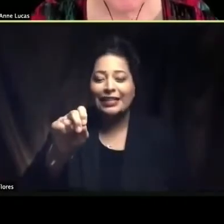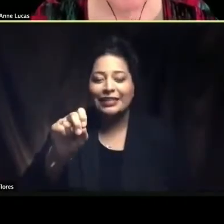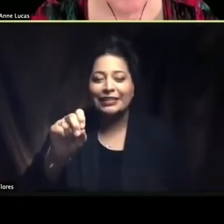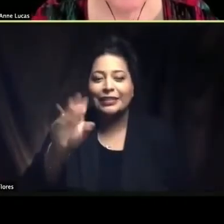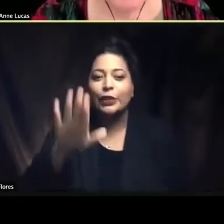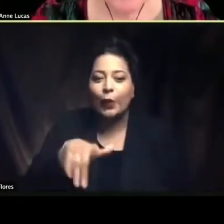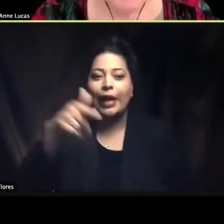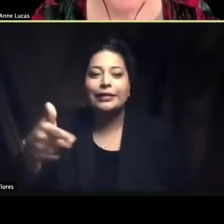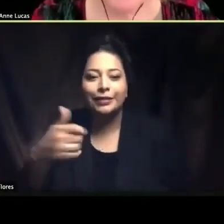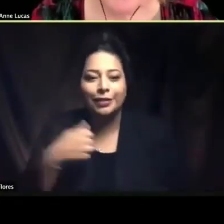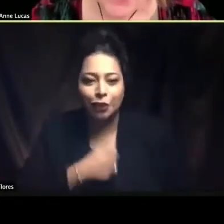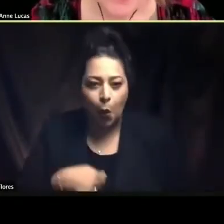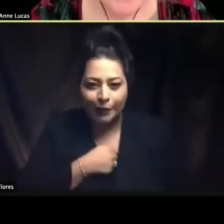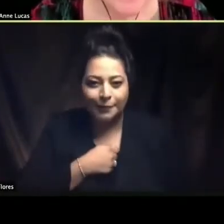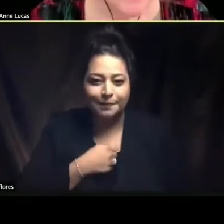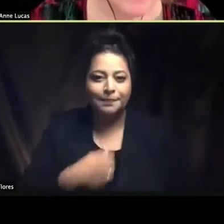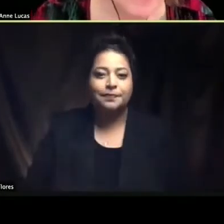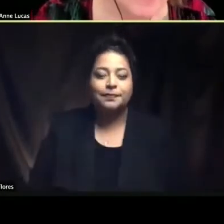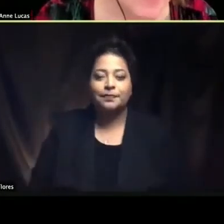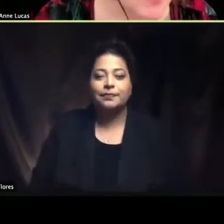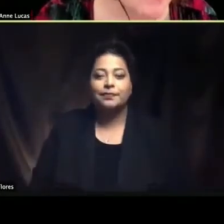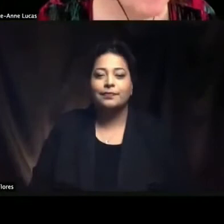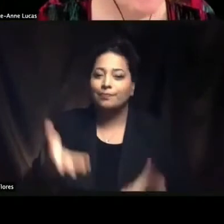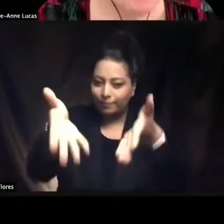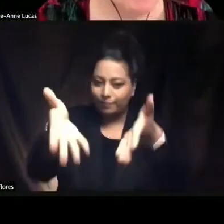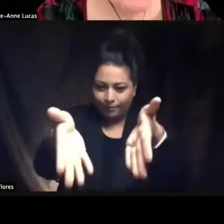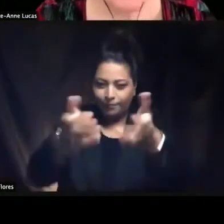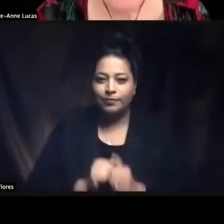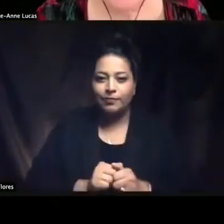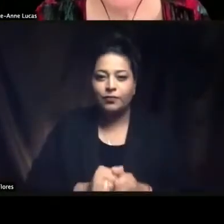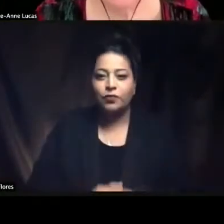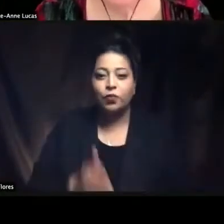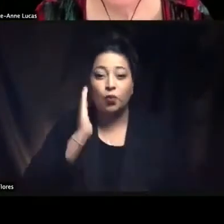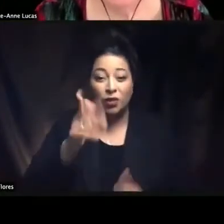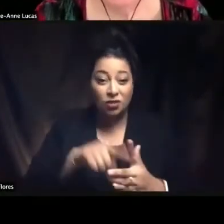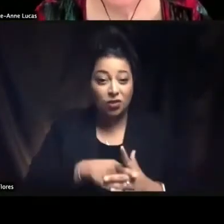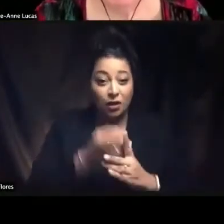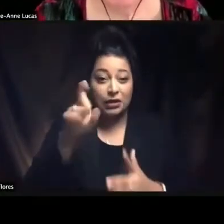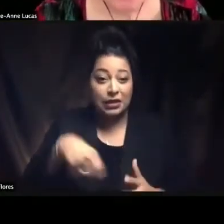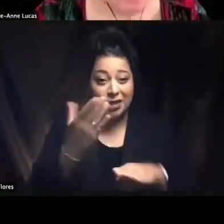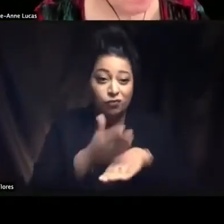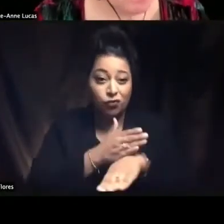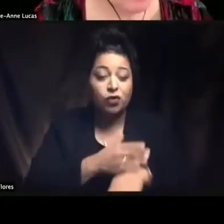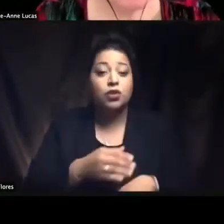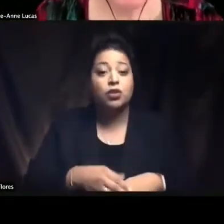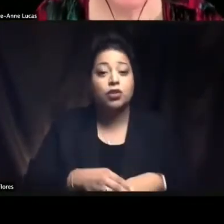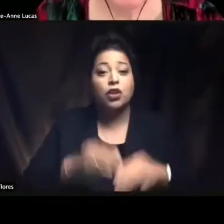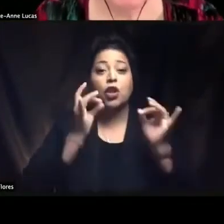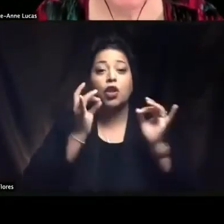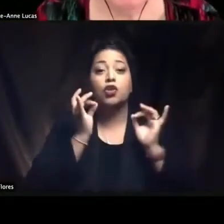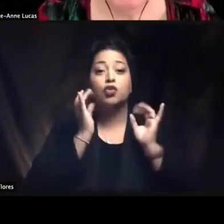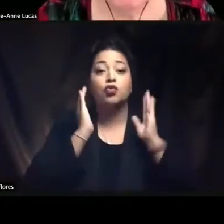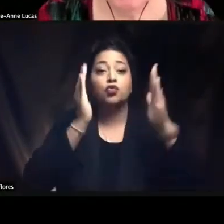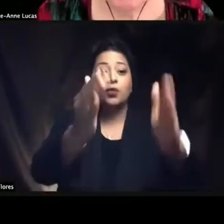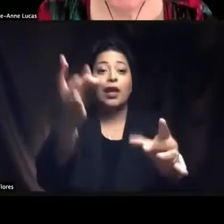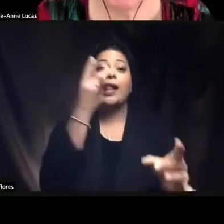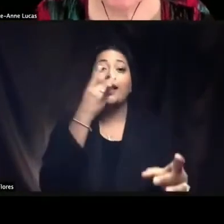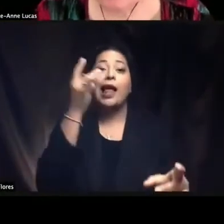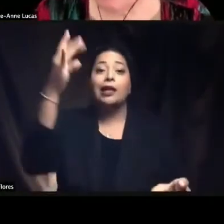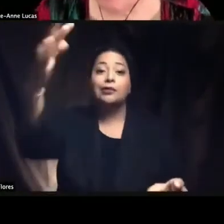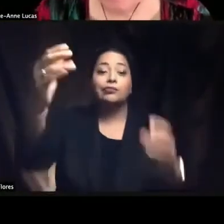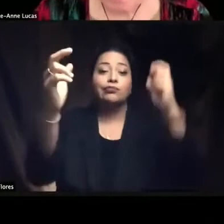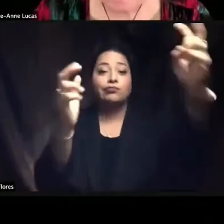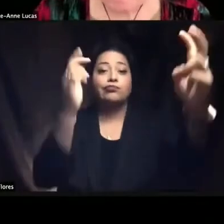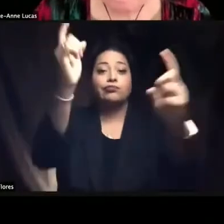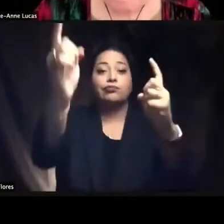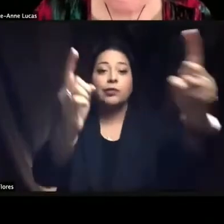McKee-Rodriquez. I apologize, Jalen. For sure. So I'll start by saying that we need increased street lighting, and it's known that that alone could reduce violent